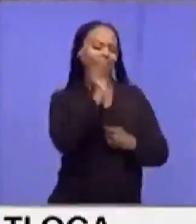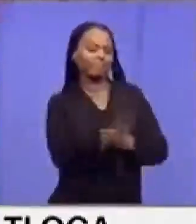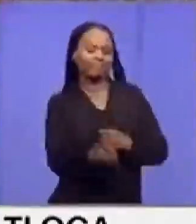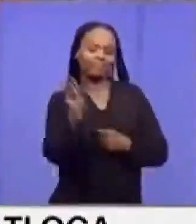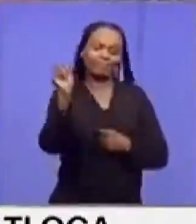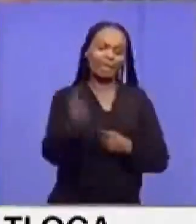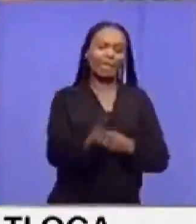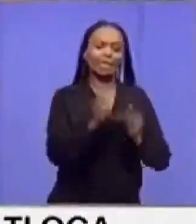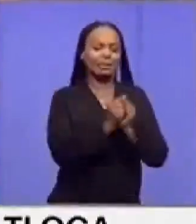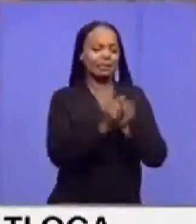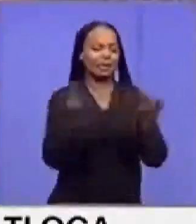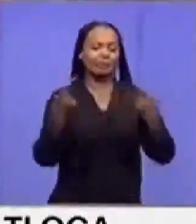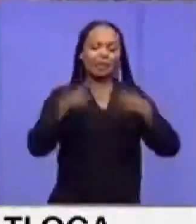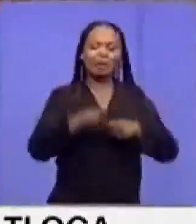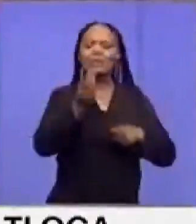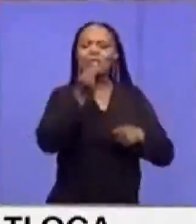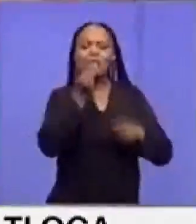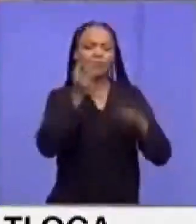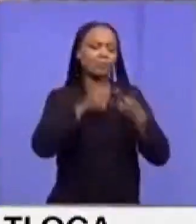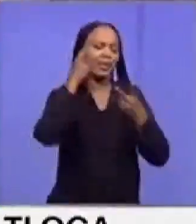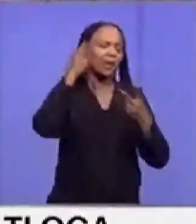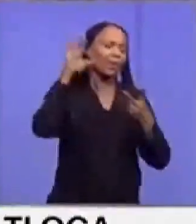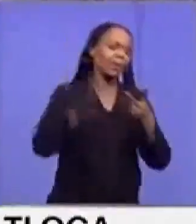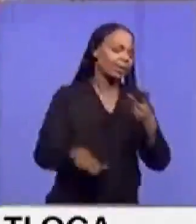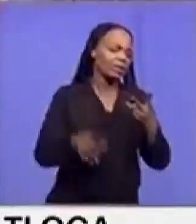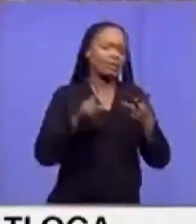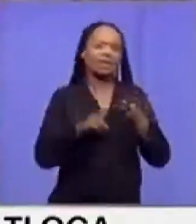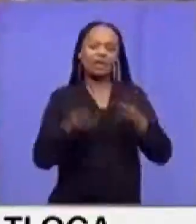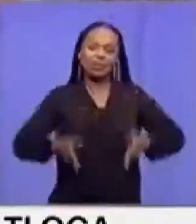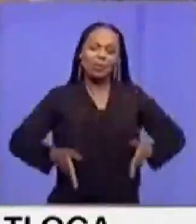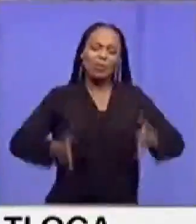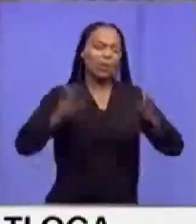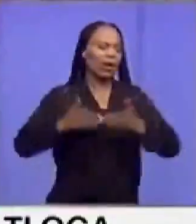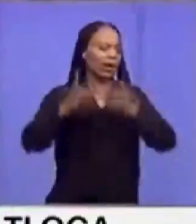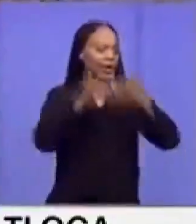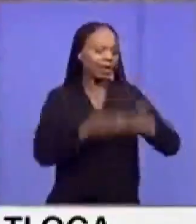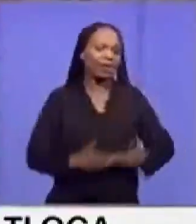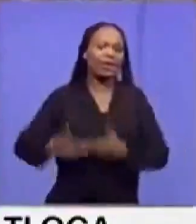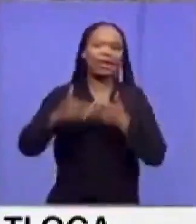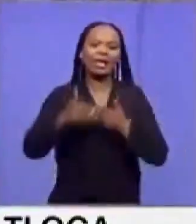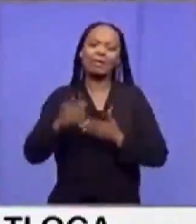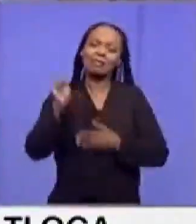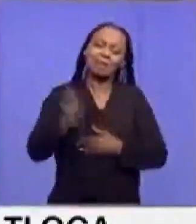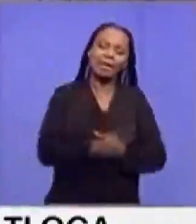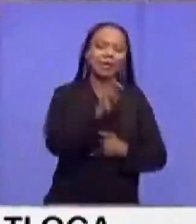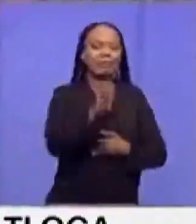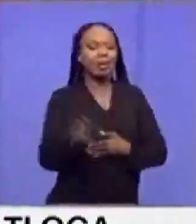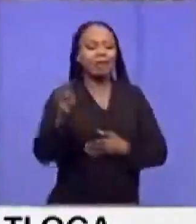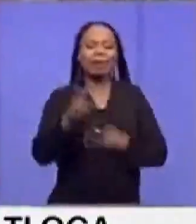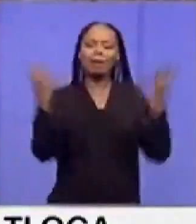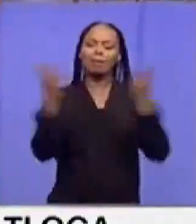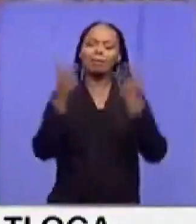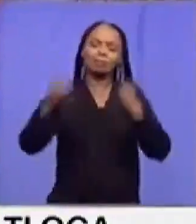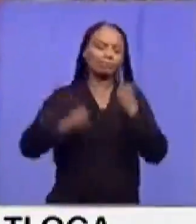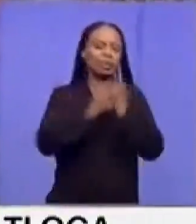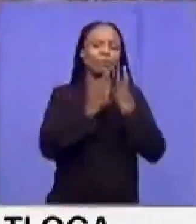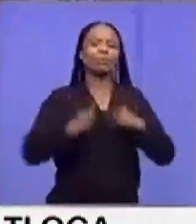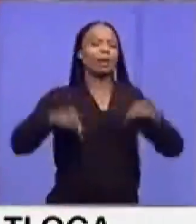go ja ka marobalo mo tseleng ba re hlokometše leeto le ke leeto la setšhaba ba re thegile ka